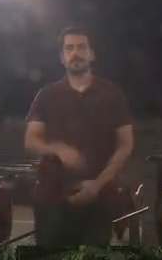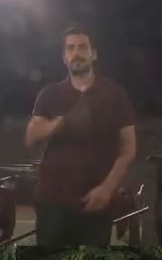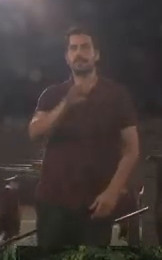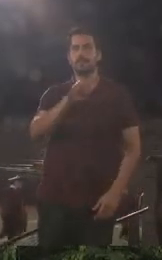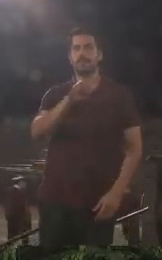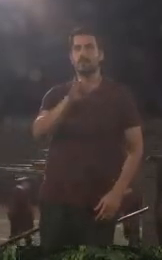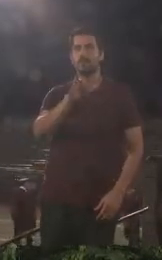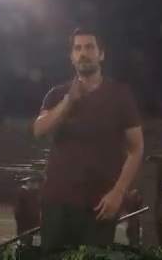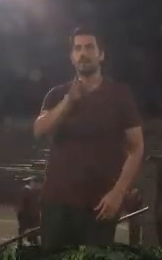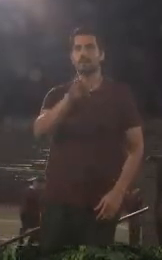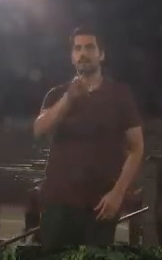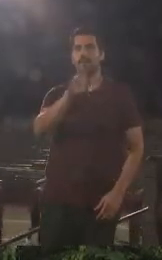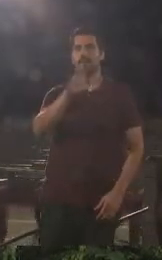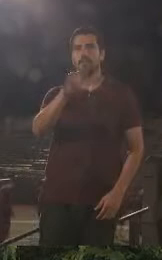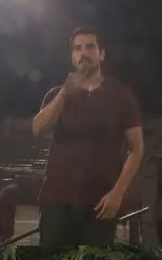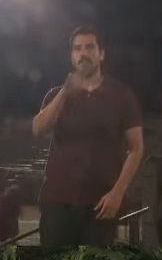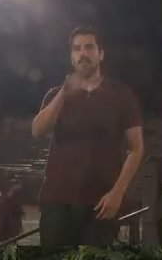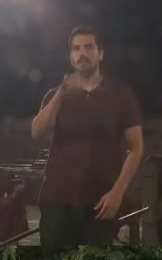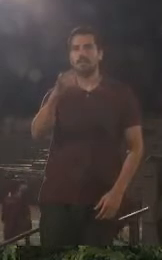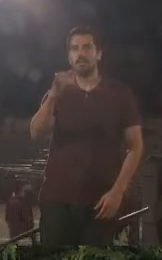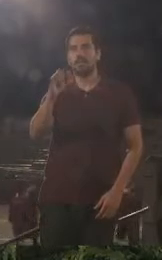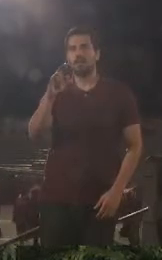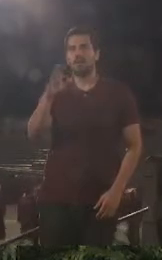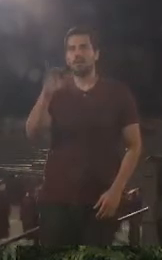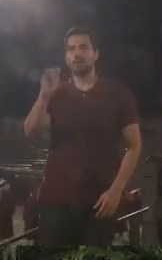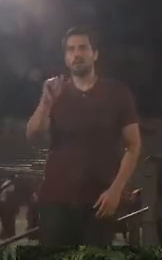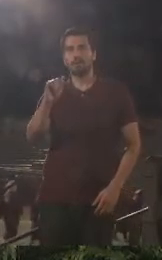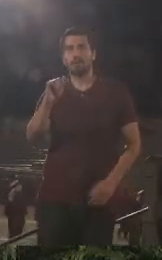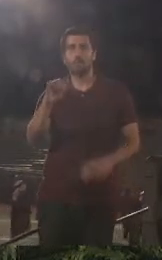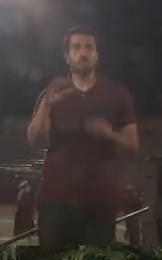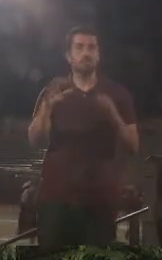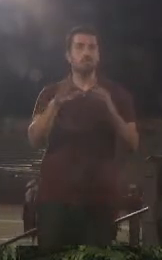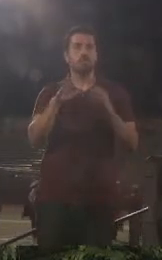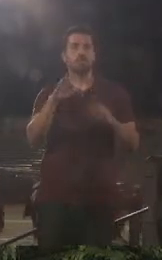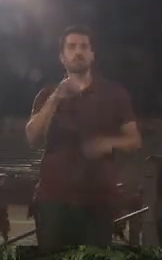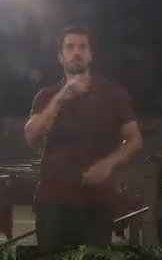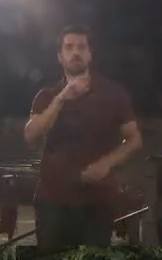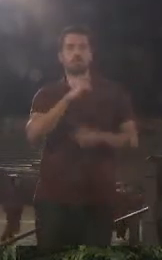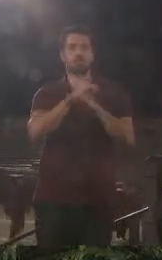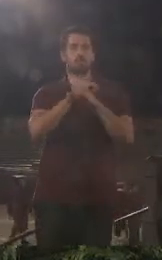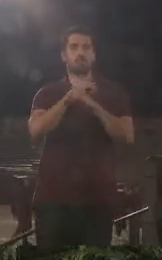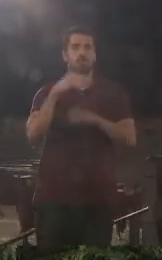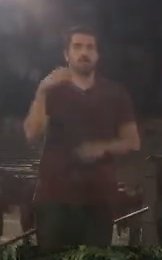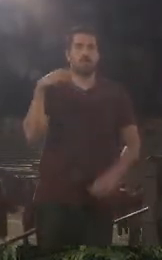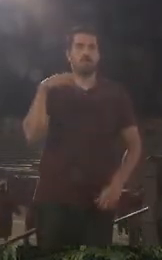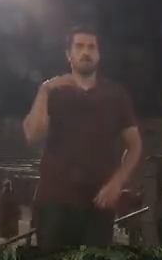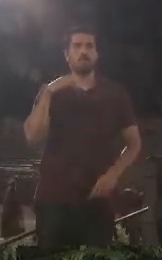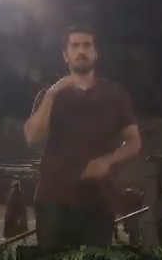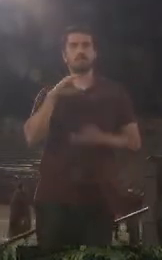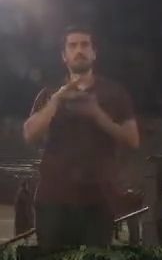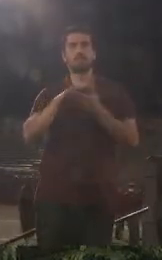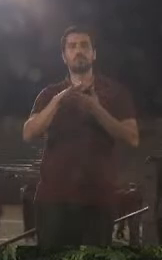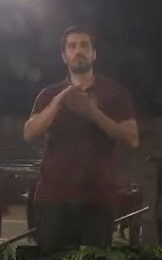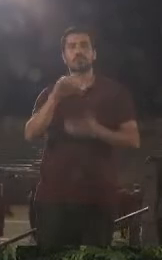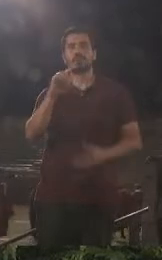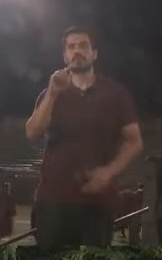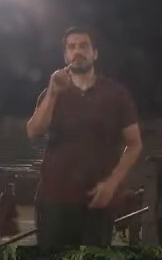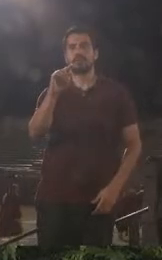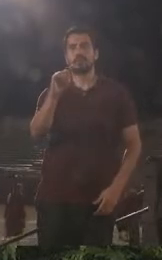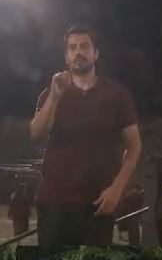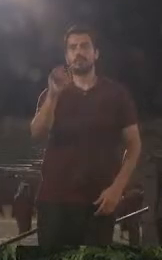Elizabeth Guadalupe Garcia earned a certification as a security officer and will be attending Texas State University.